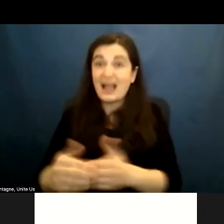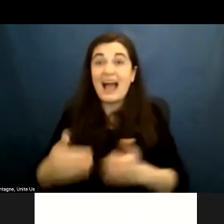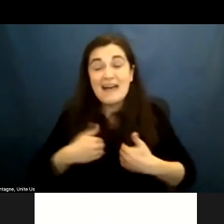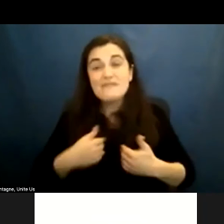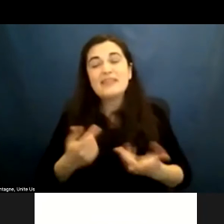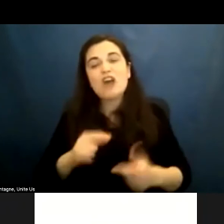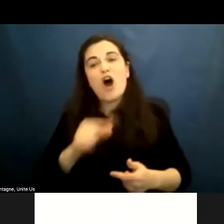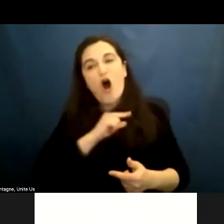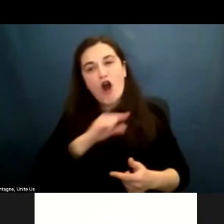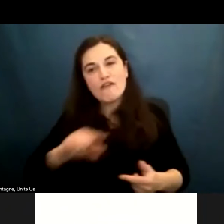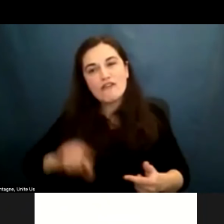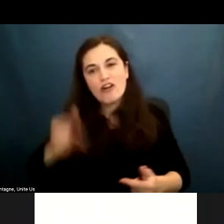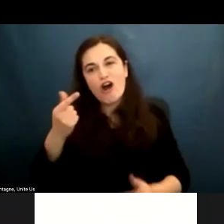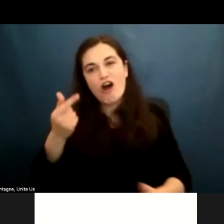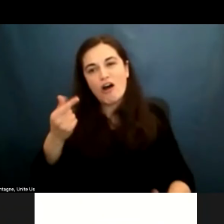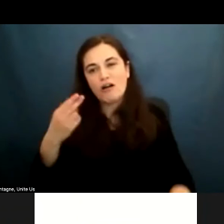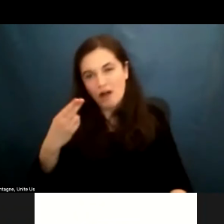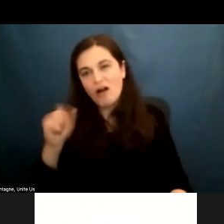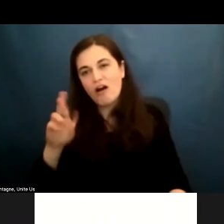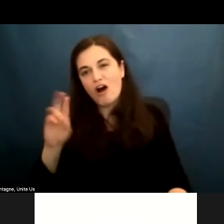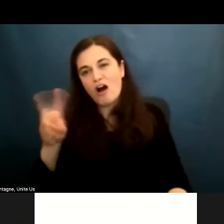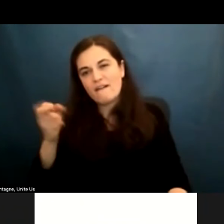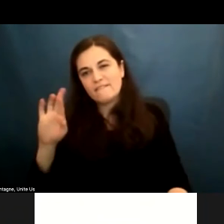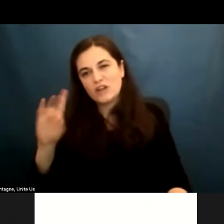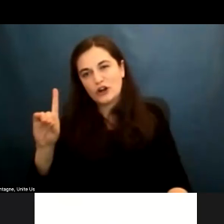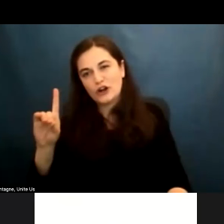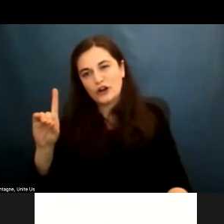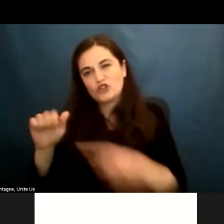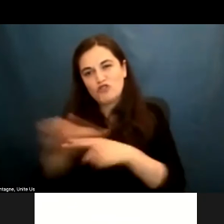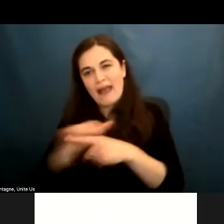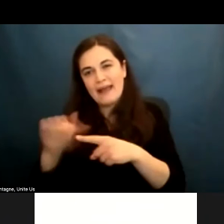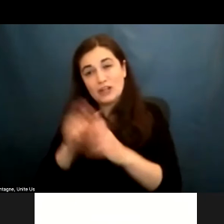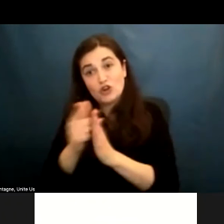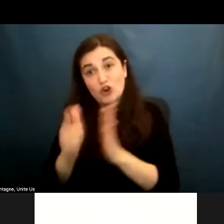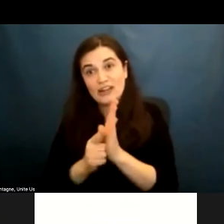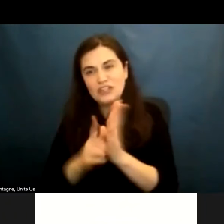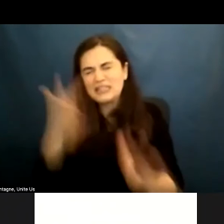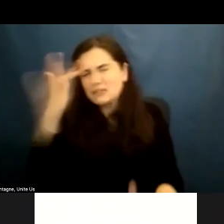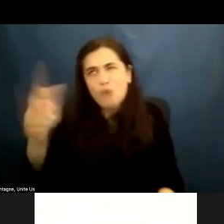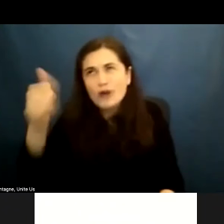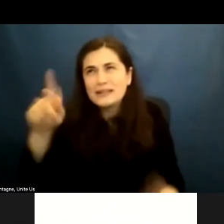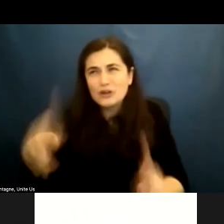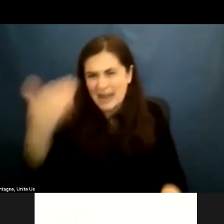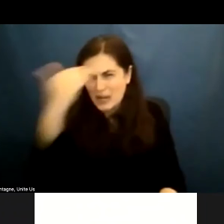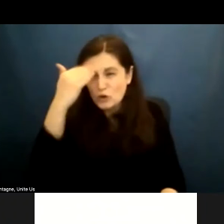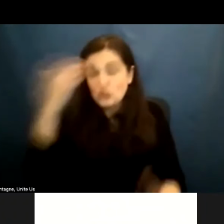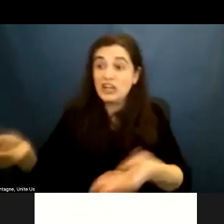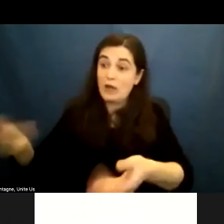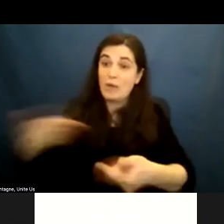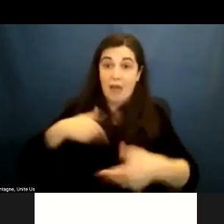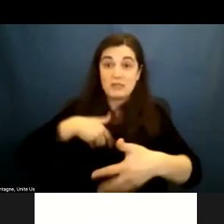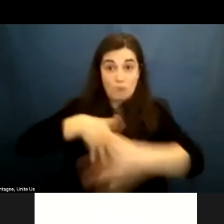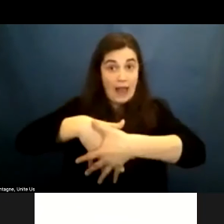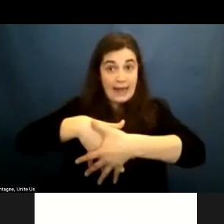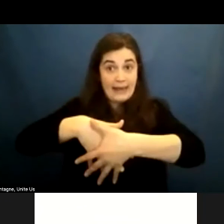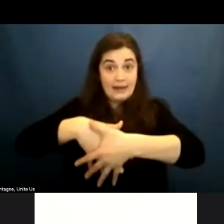smartest people that I knew. And when I had a baby, she gave me a huge book of like parenting information that she found incredibly valuable. And it